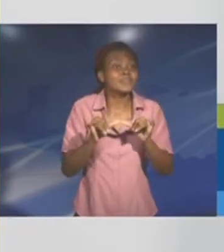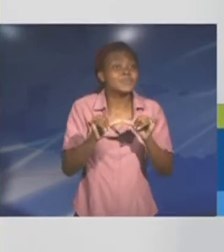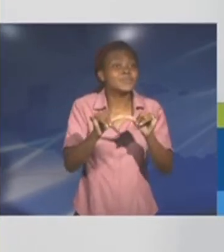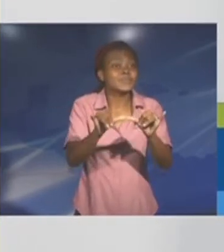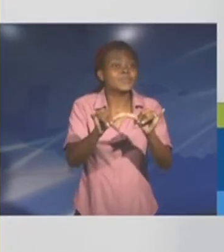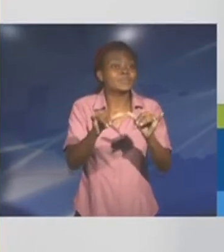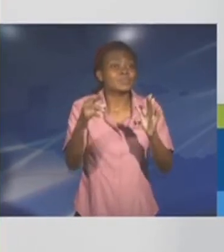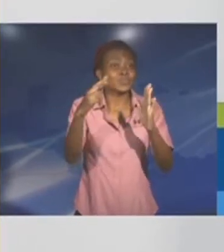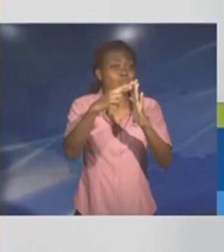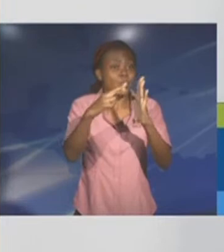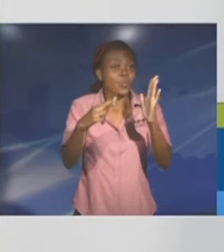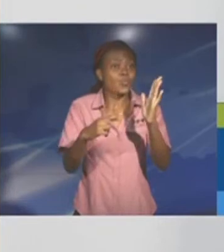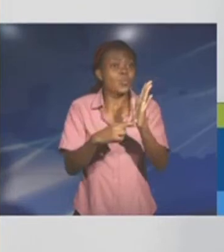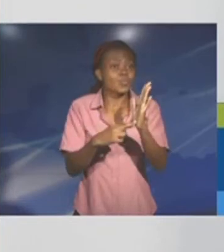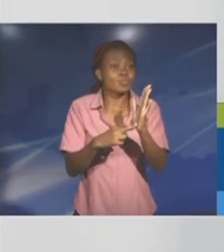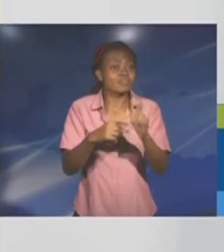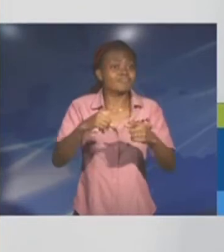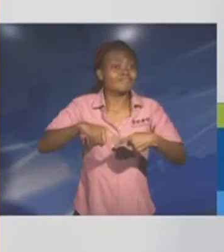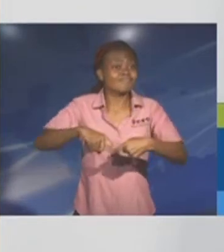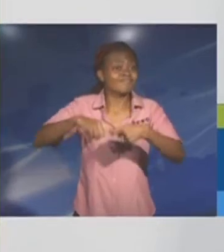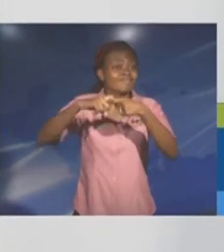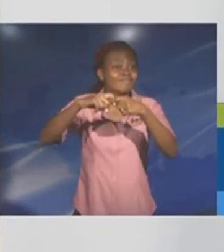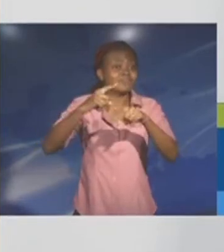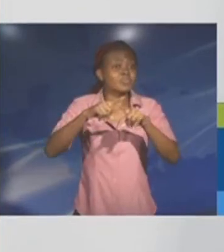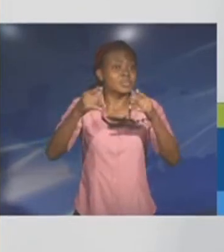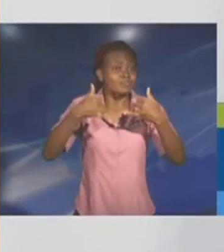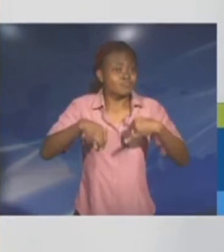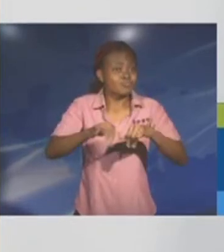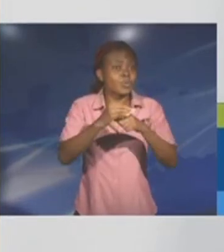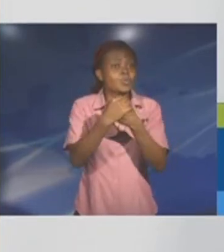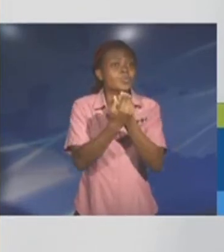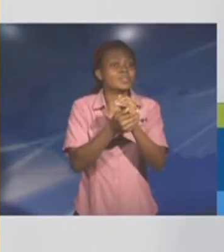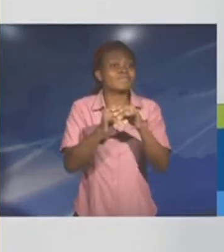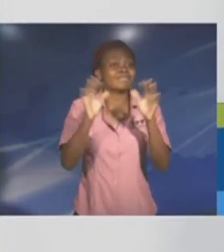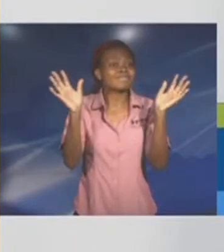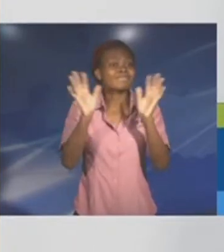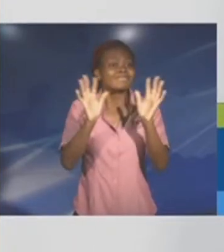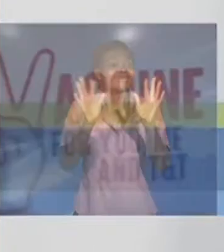restrictions, let's continue to observe the 3 W's. Goodbye for now.